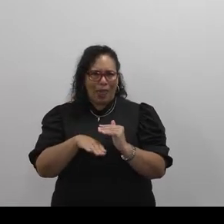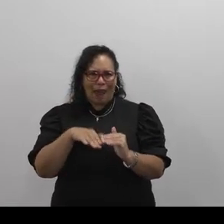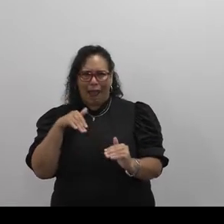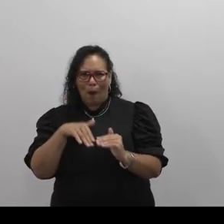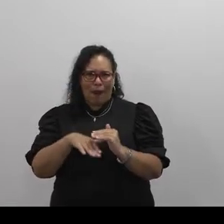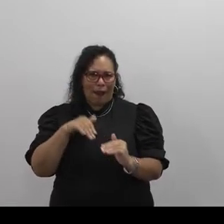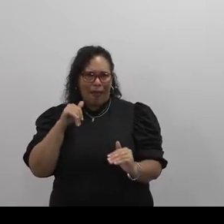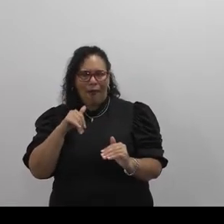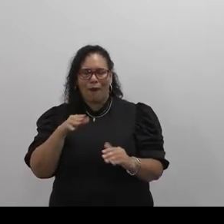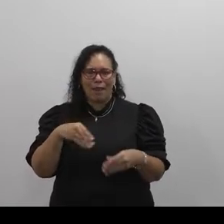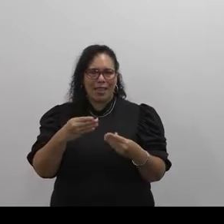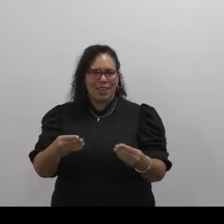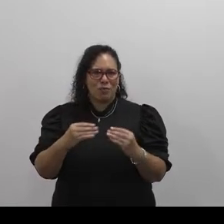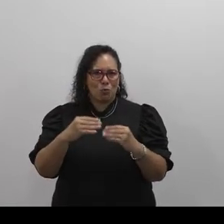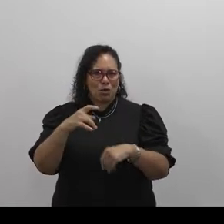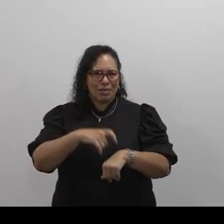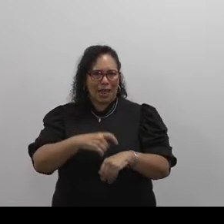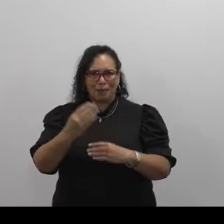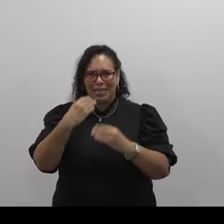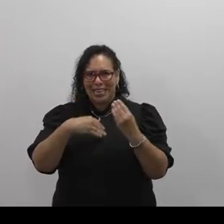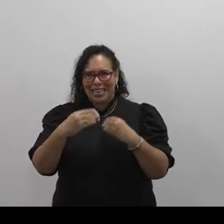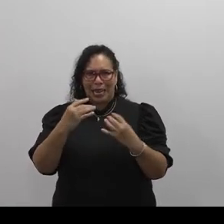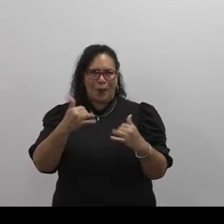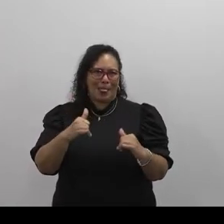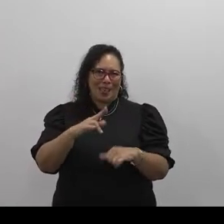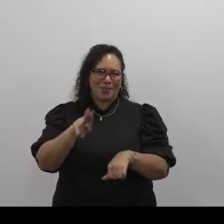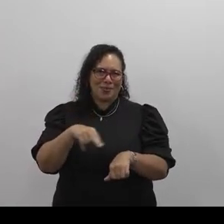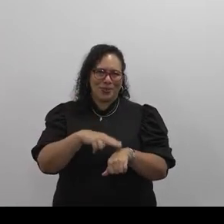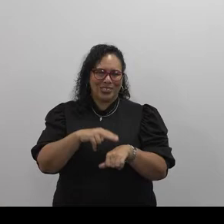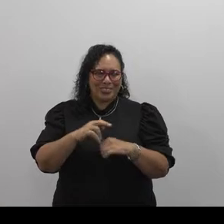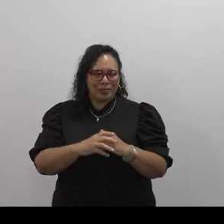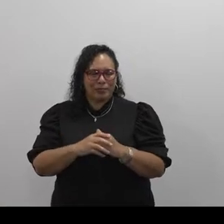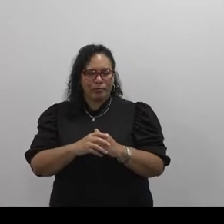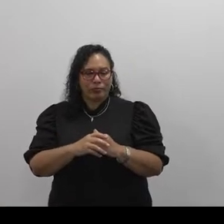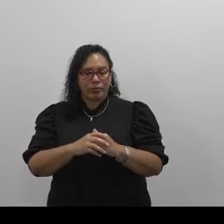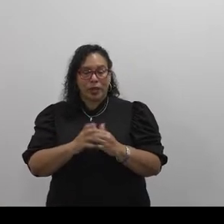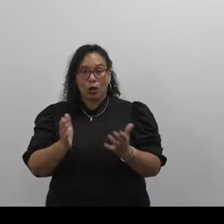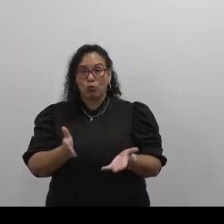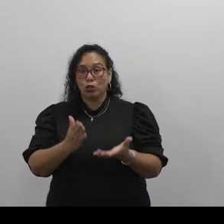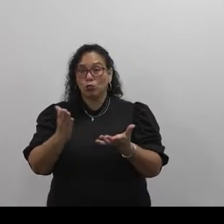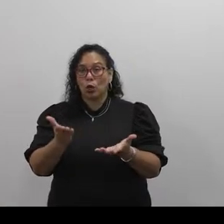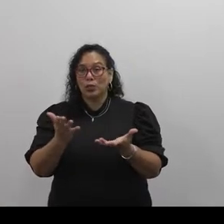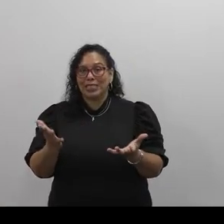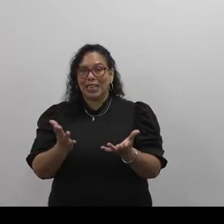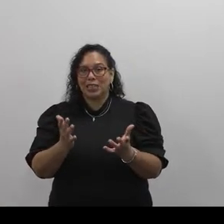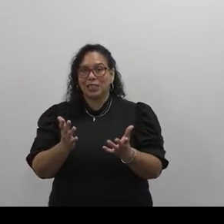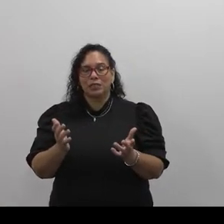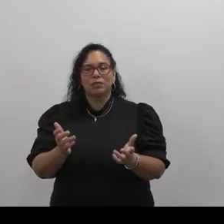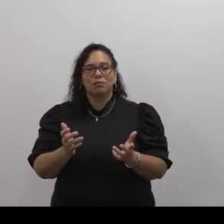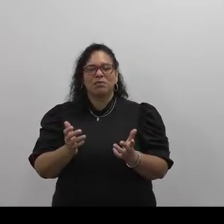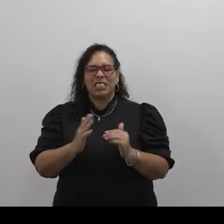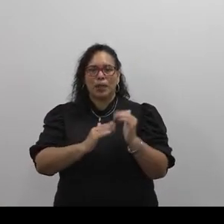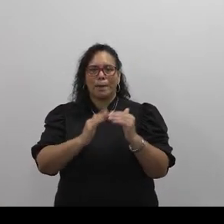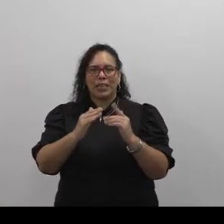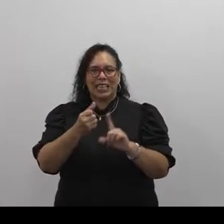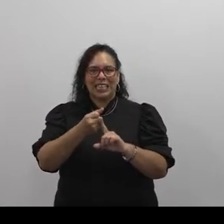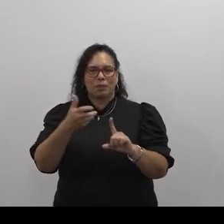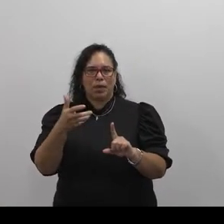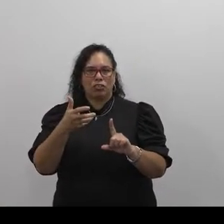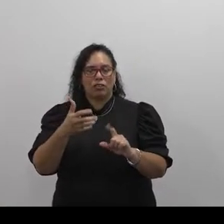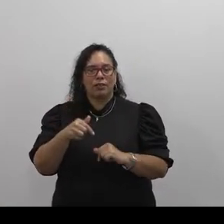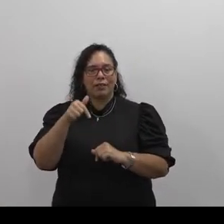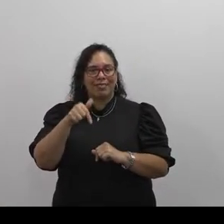space and give them more time to eat and play, of course. What's proposed here is a small building expansion. And this particular